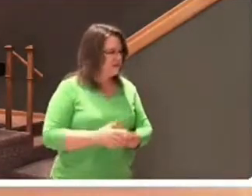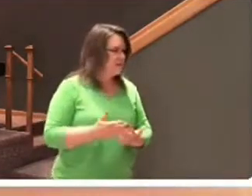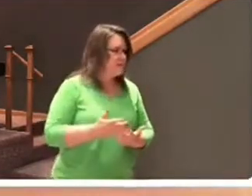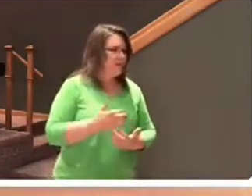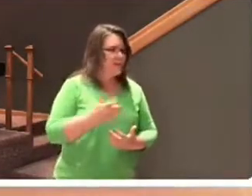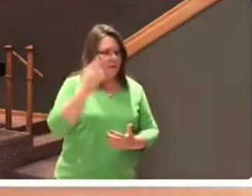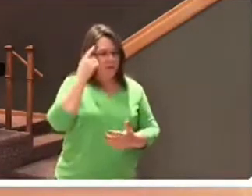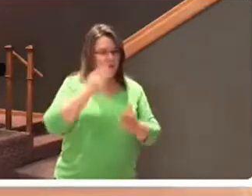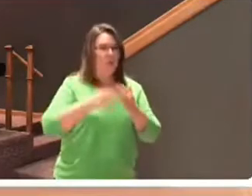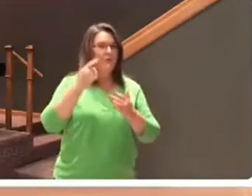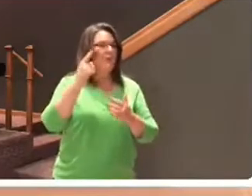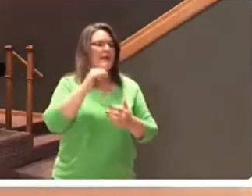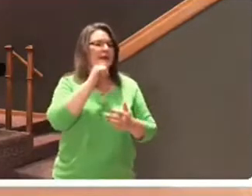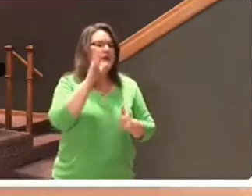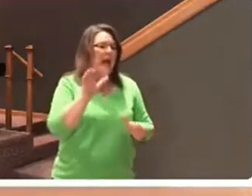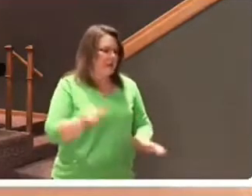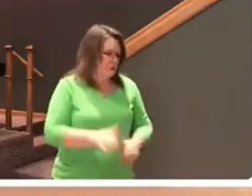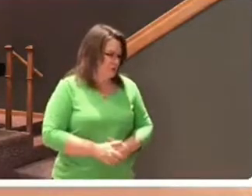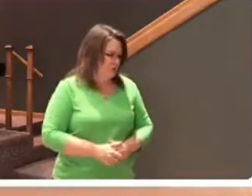in offense for what He did not do.